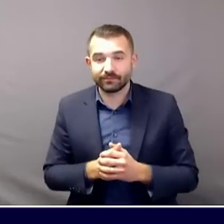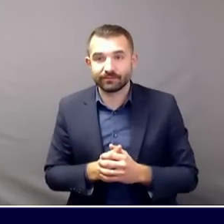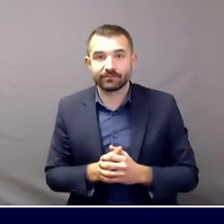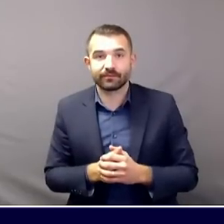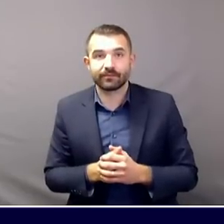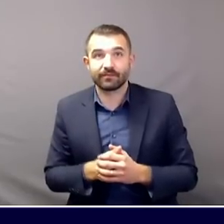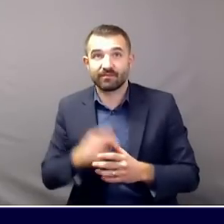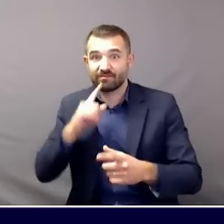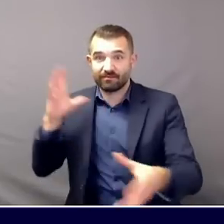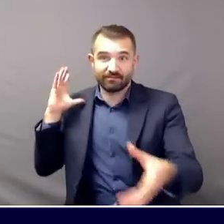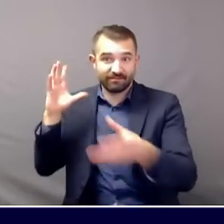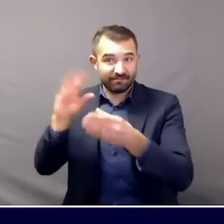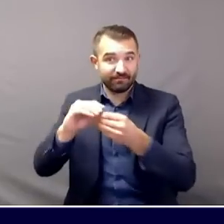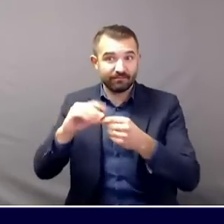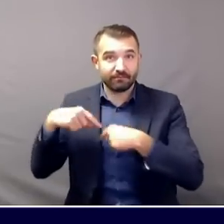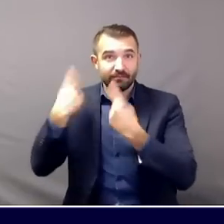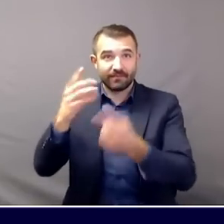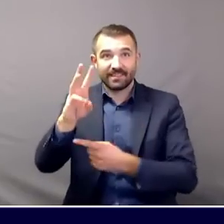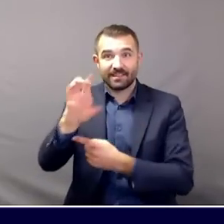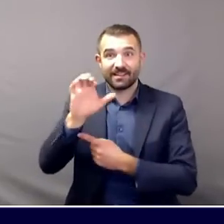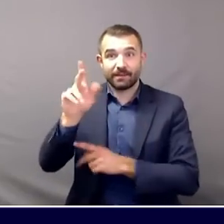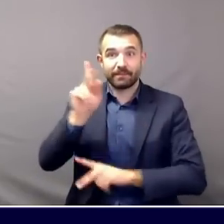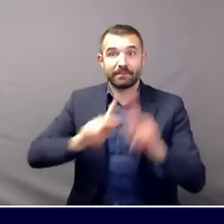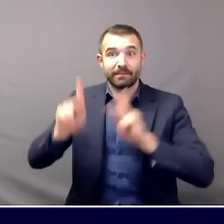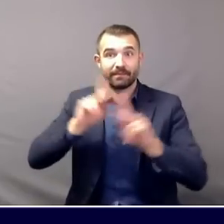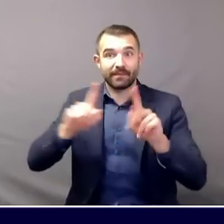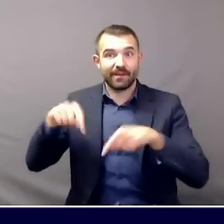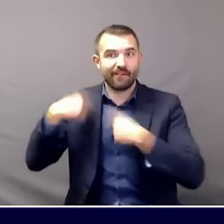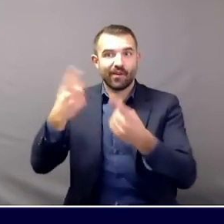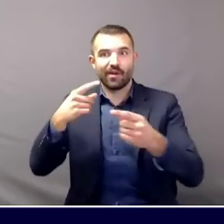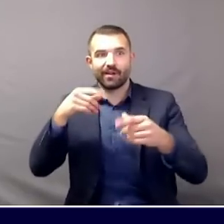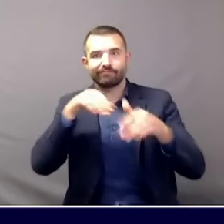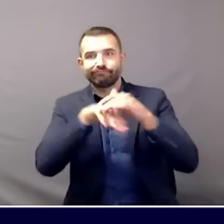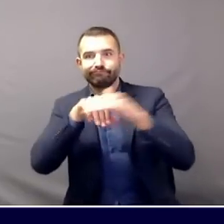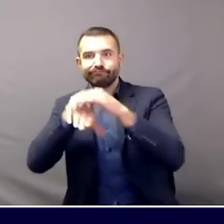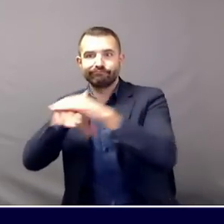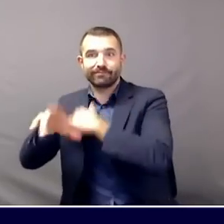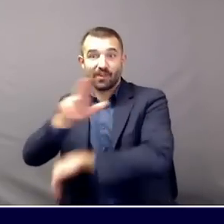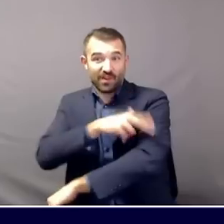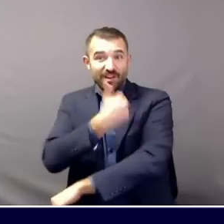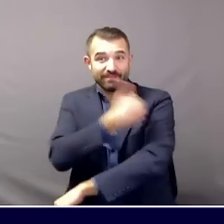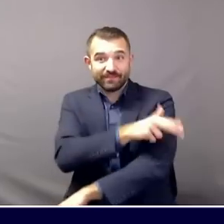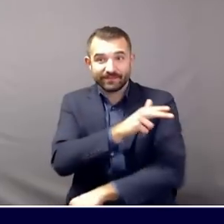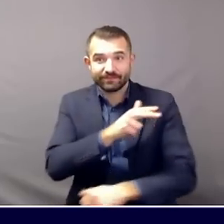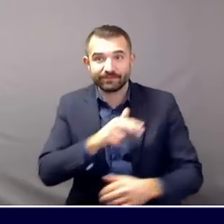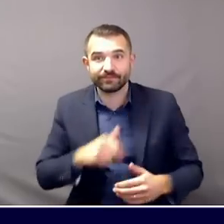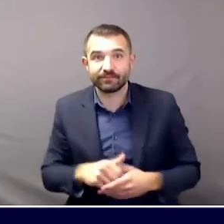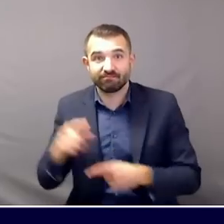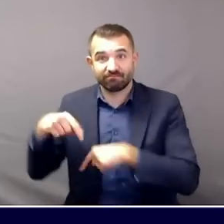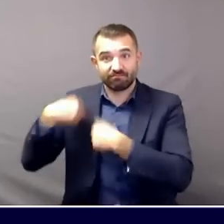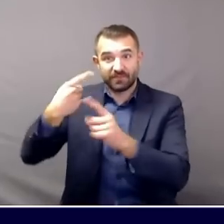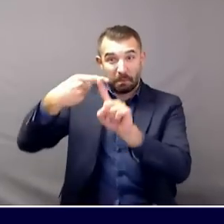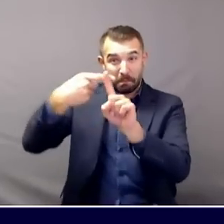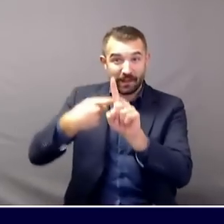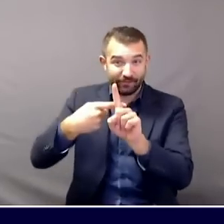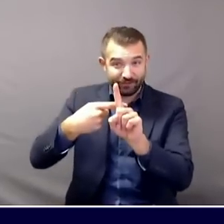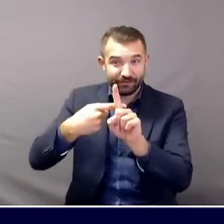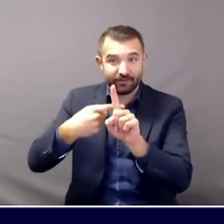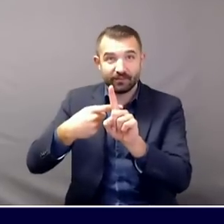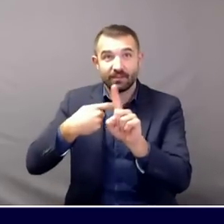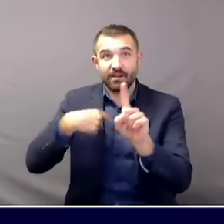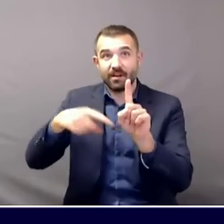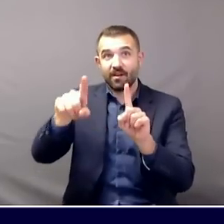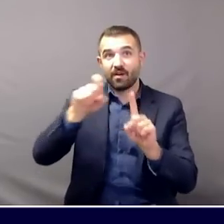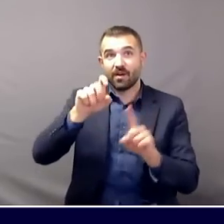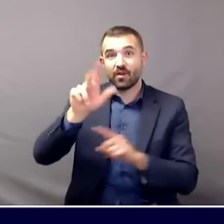Cumulatively, 600 people have been in the hospital, and just in the past 30 days alone, 123 people